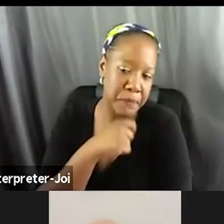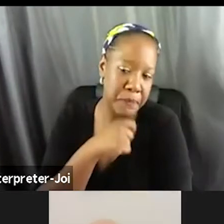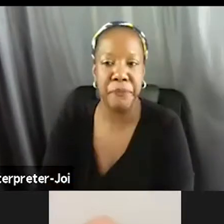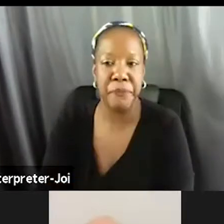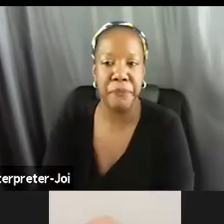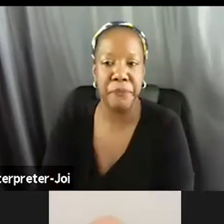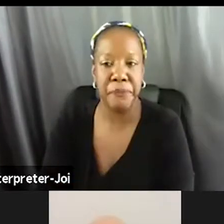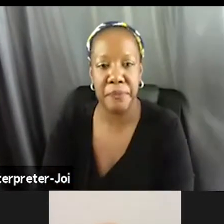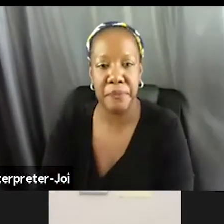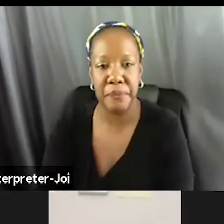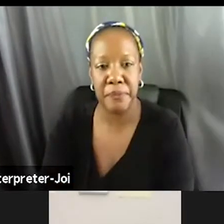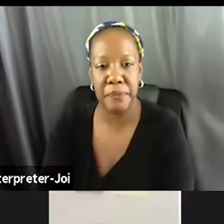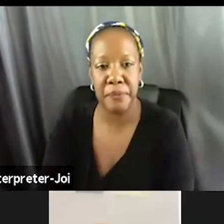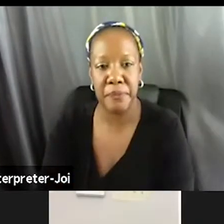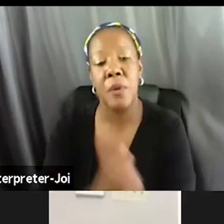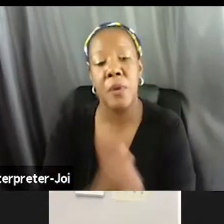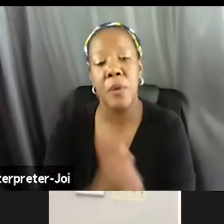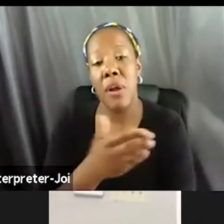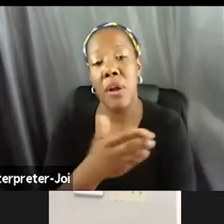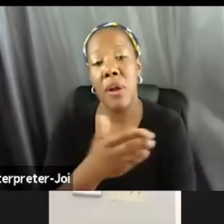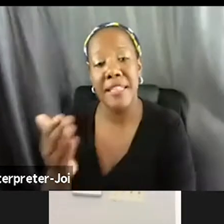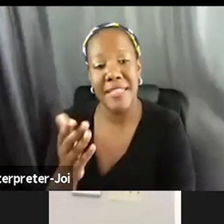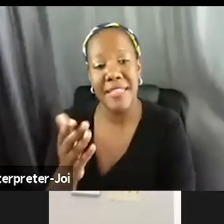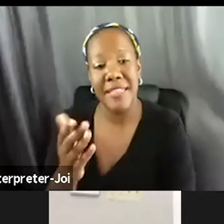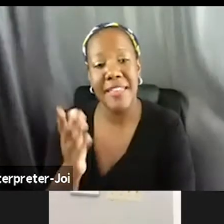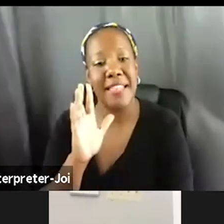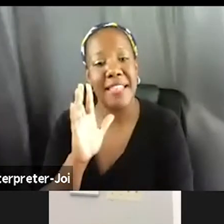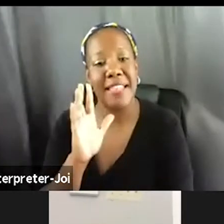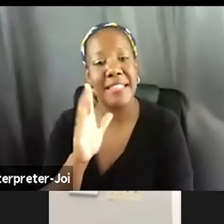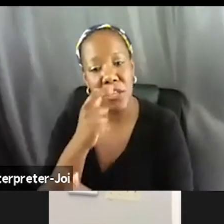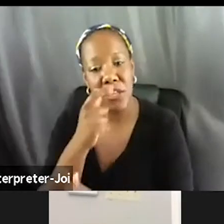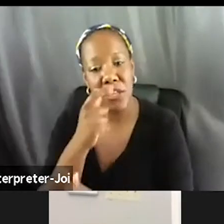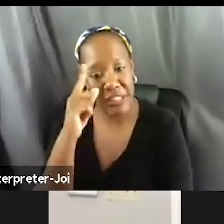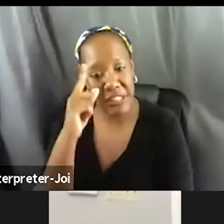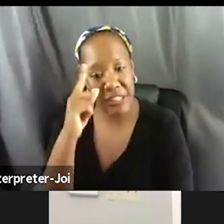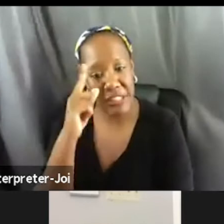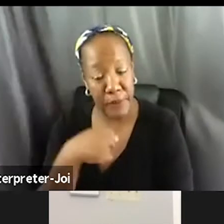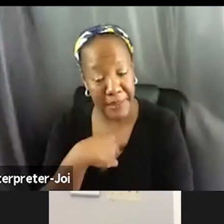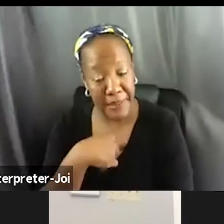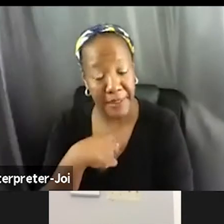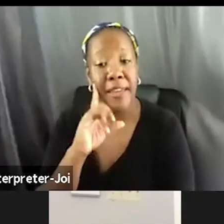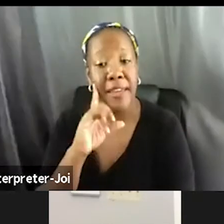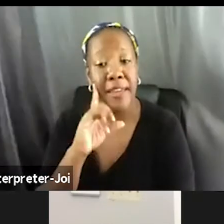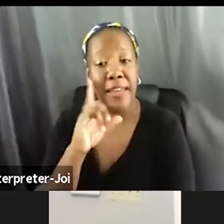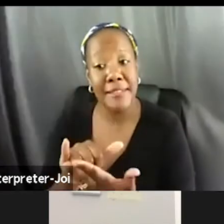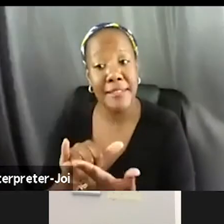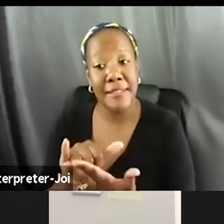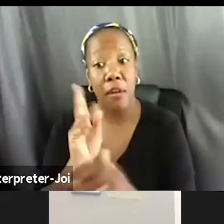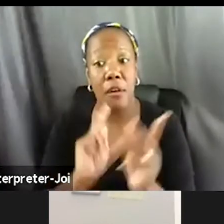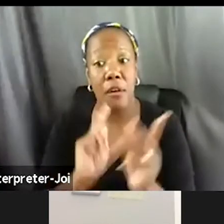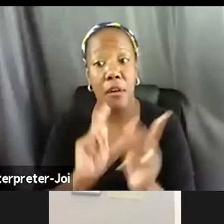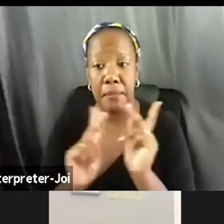that really has been interesting to me is there are people who kind of